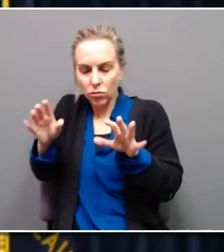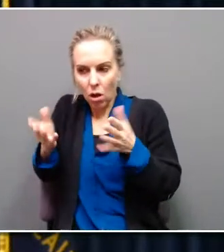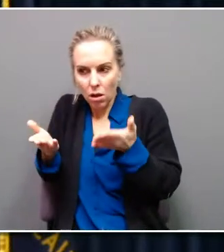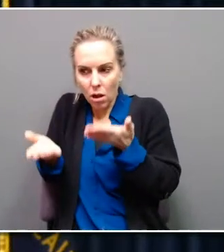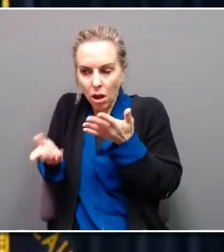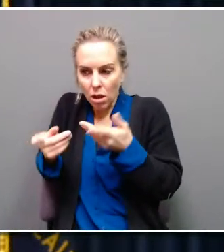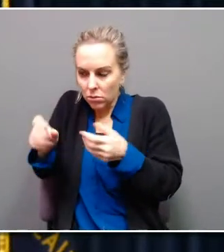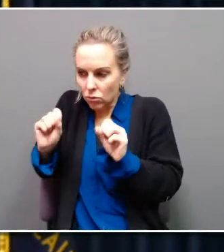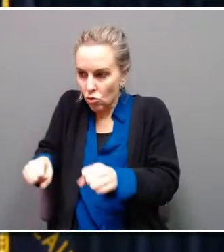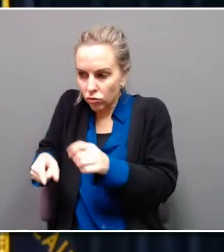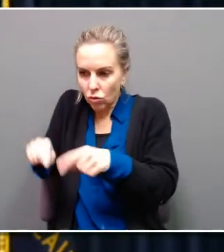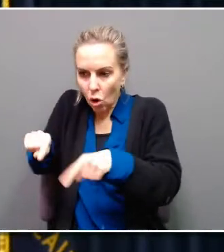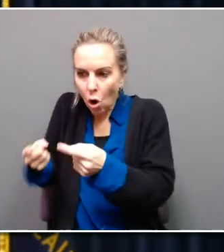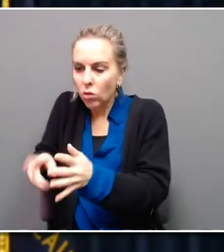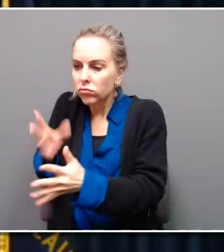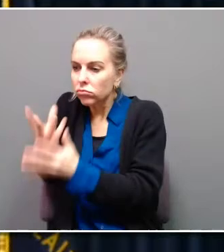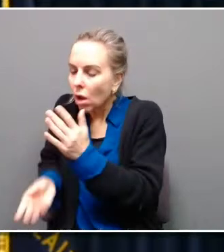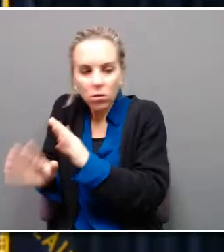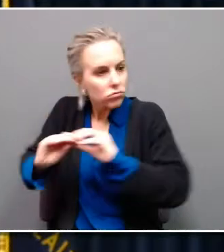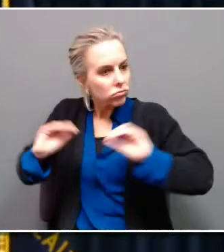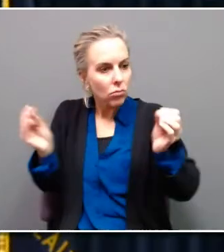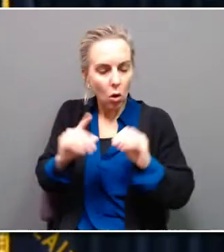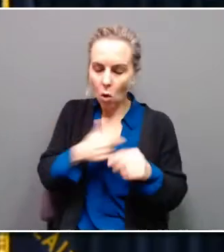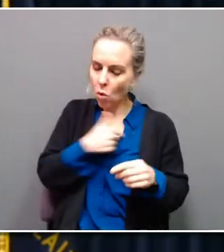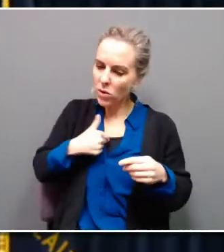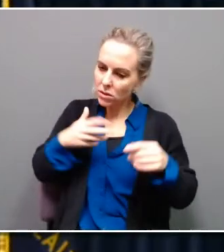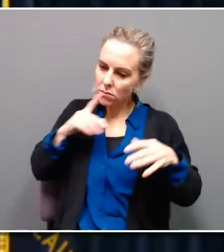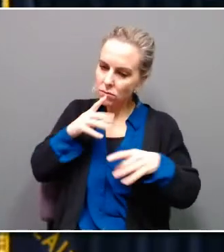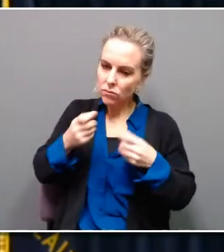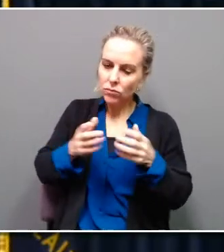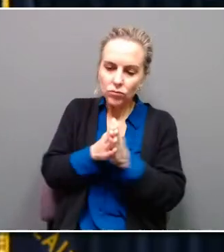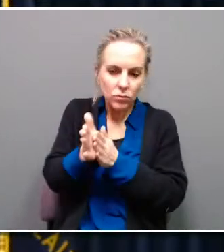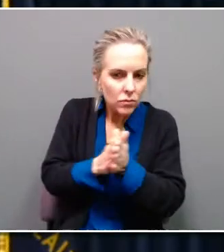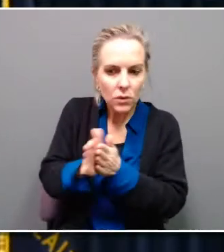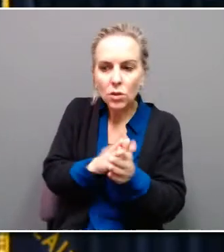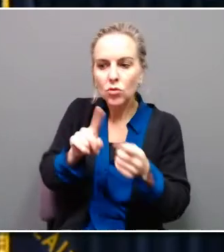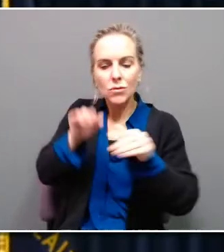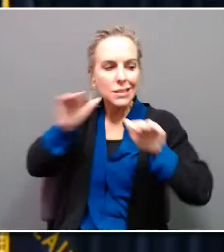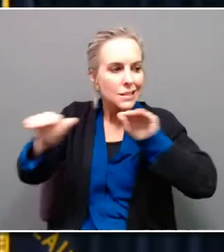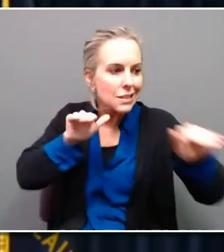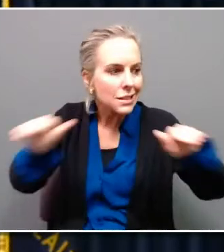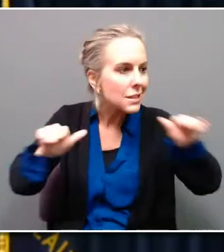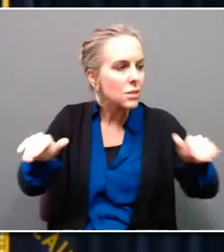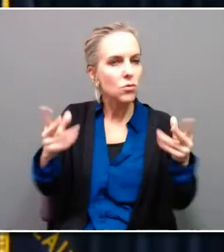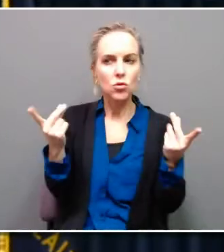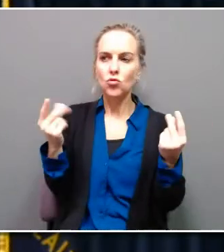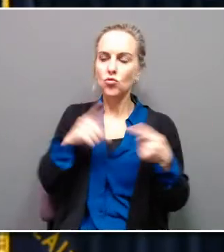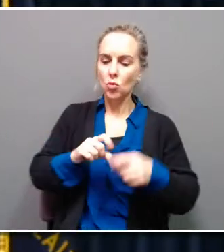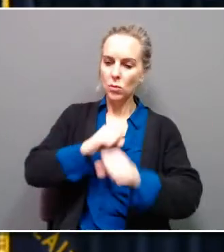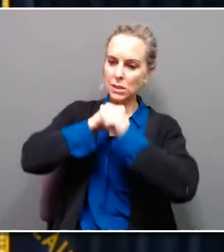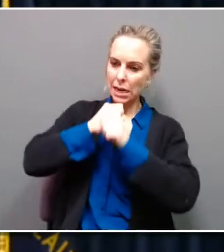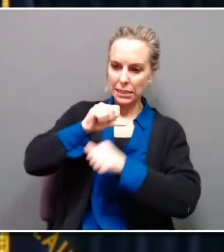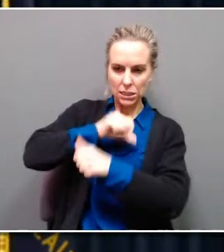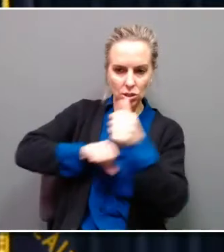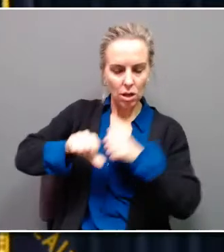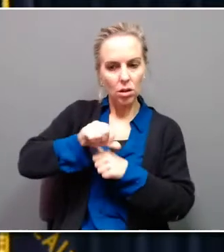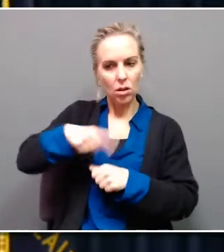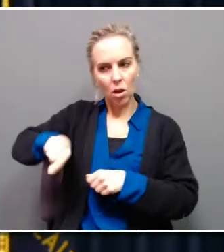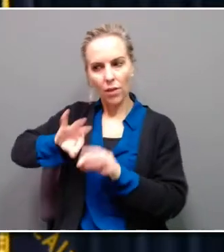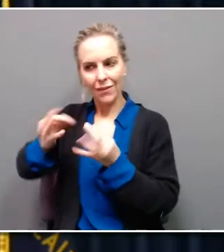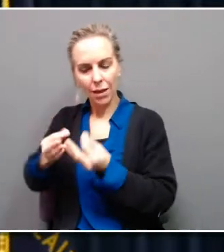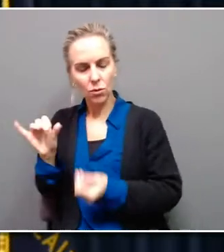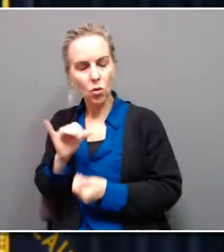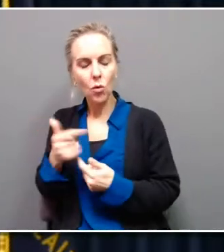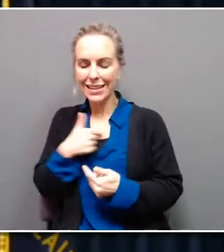after each other and by doing what it takes to protect ourselves and our families. And we need to be prepared for whatever